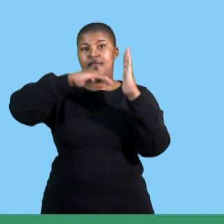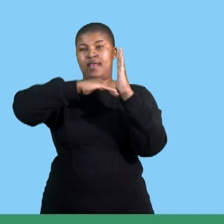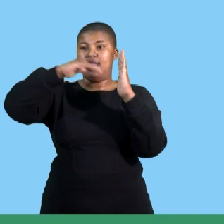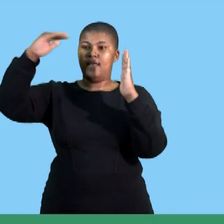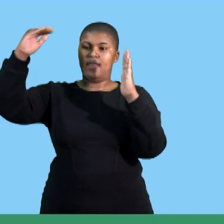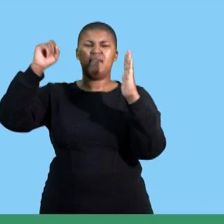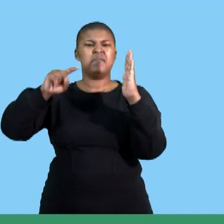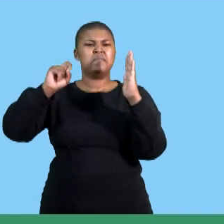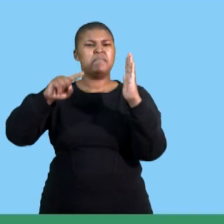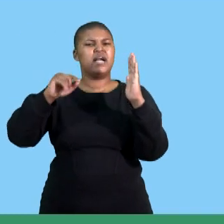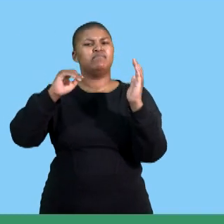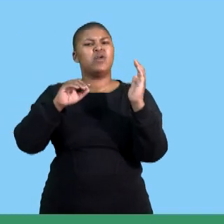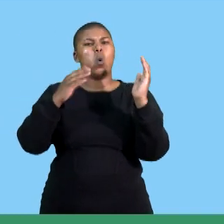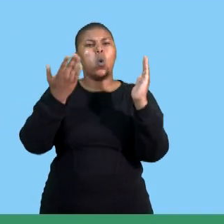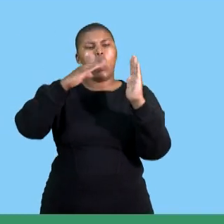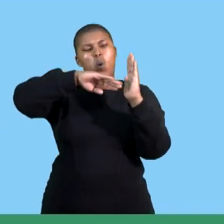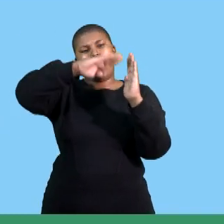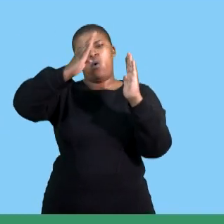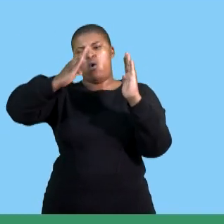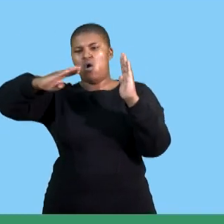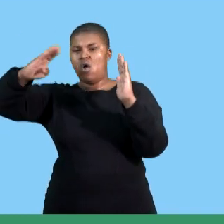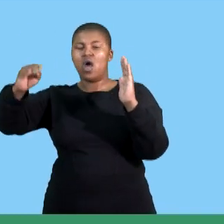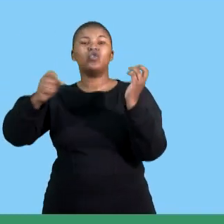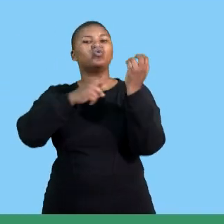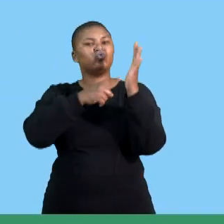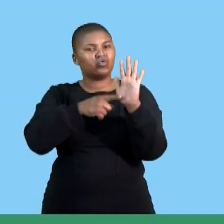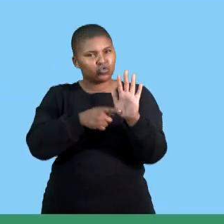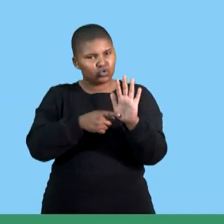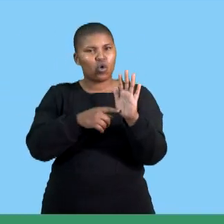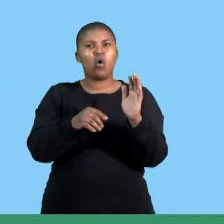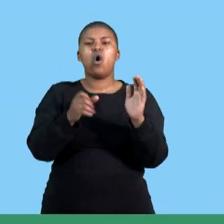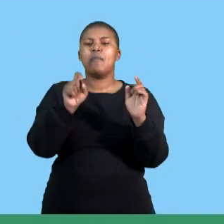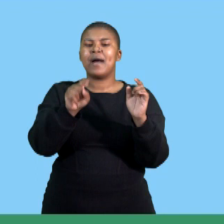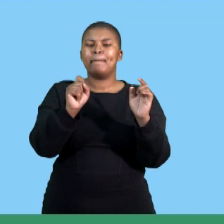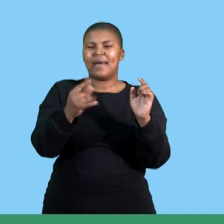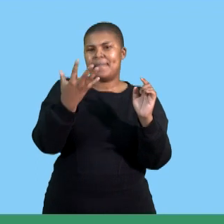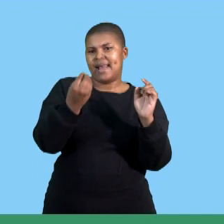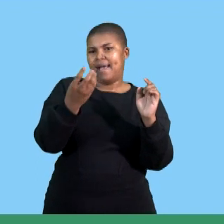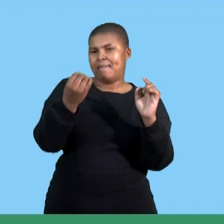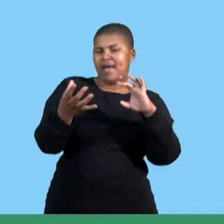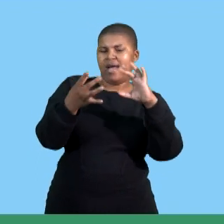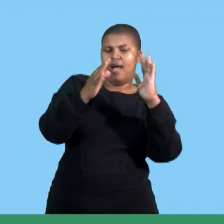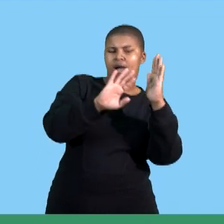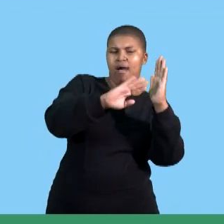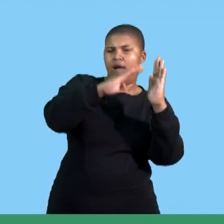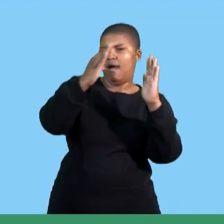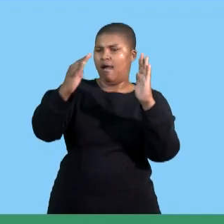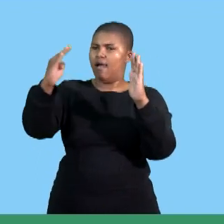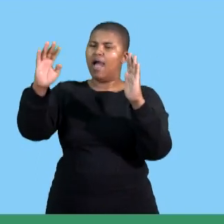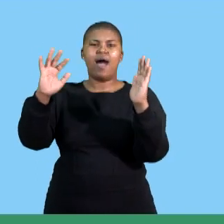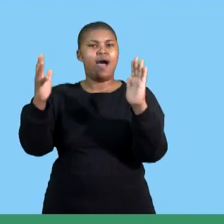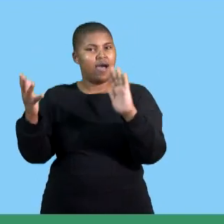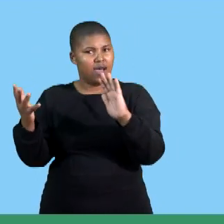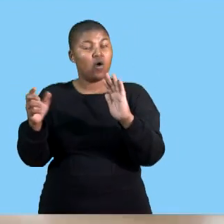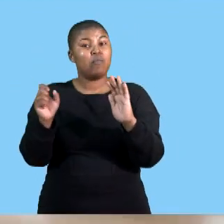curve, that shows how two or more sets of numbers or measurements are related. So when we talk of a line